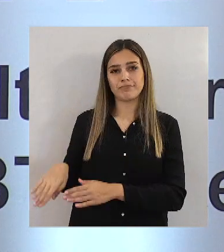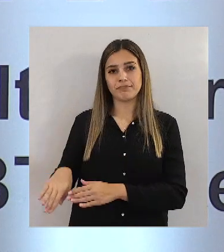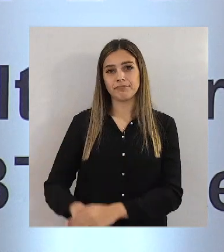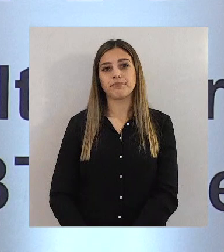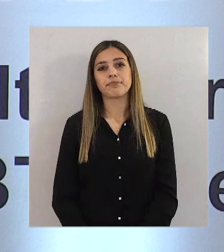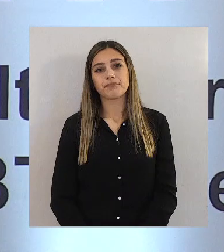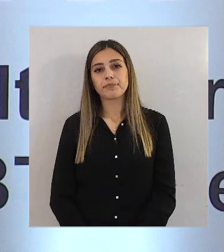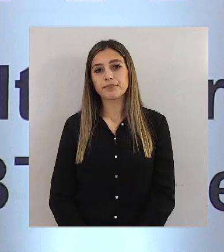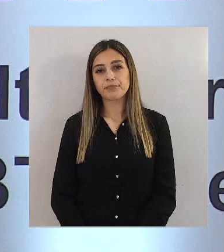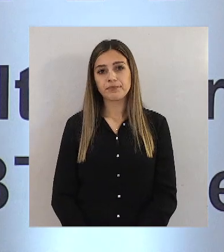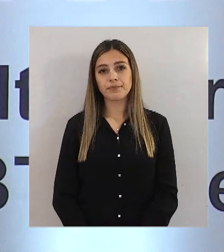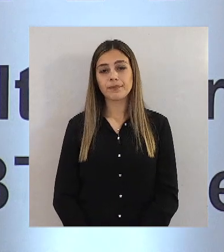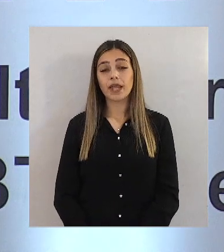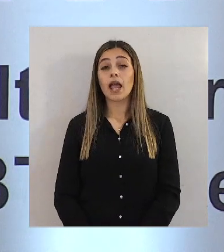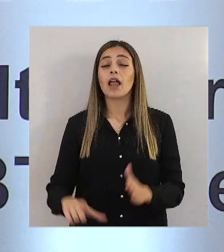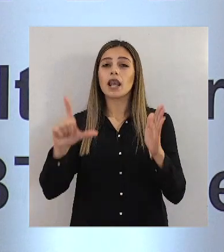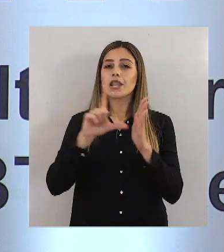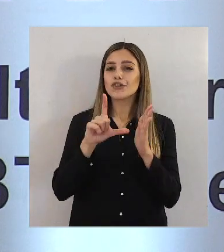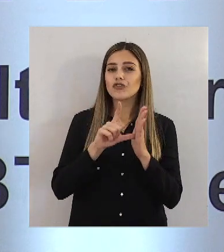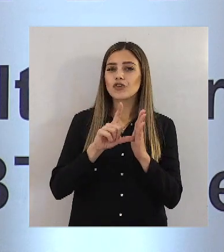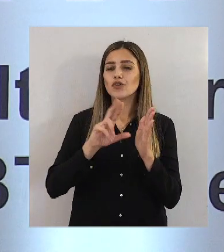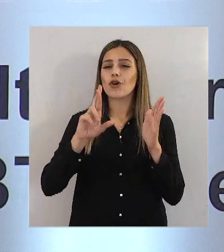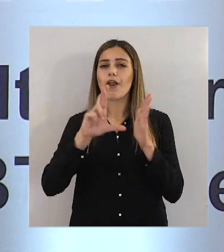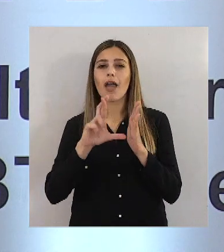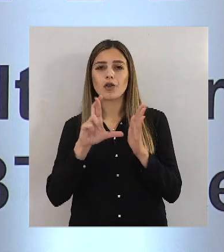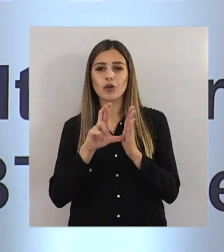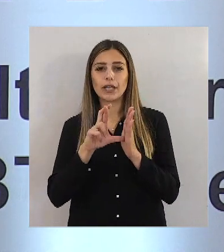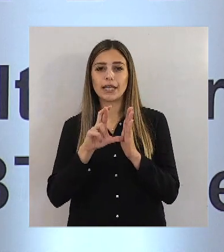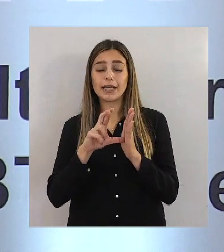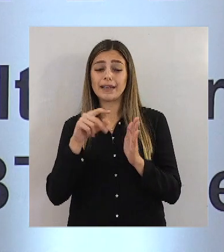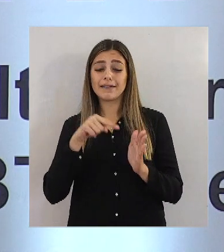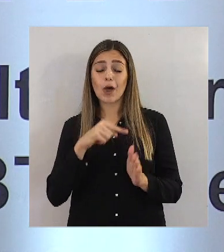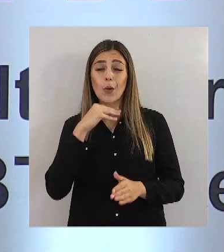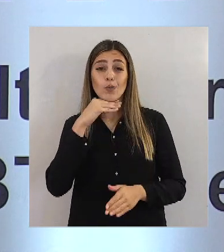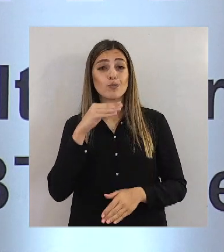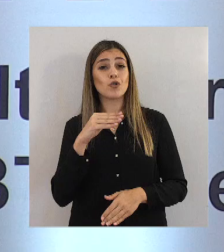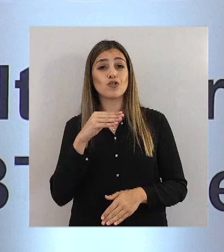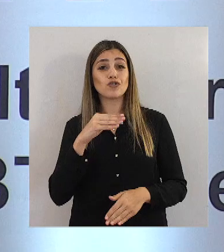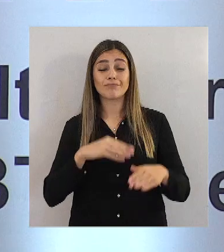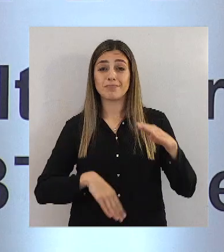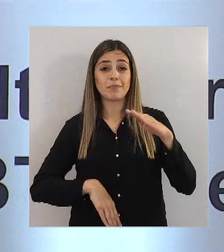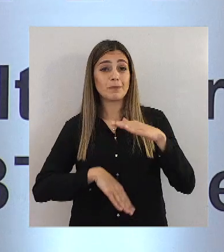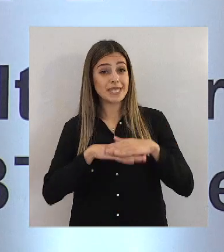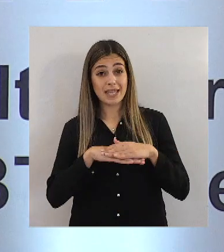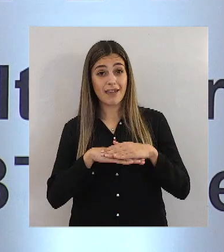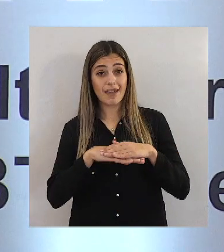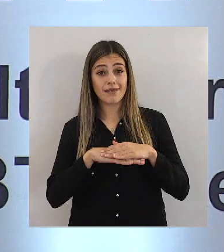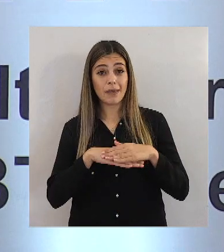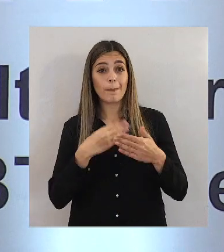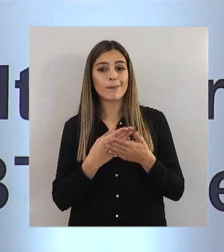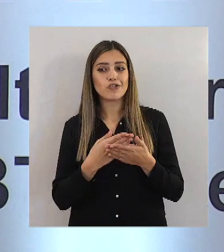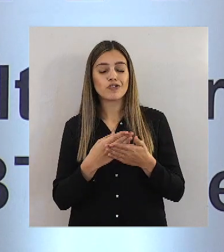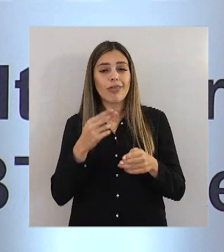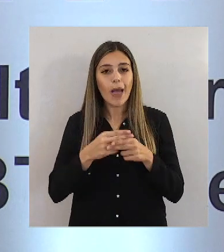however, laws and policies in and of themselves are necessary, but